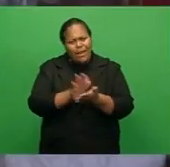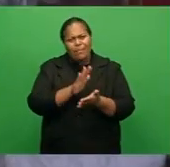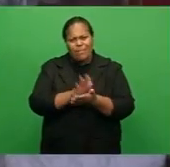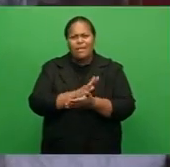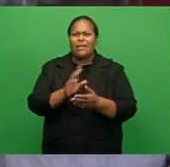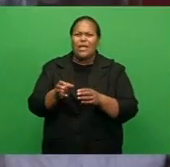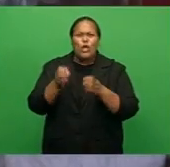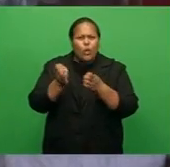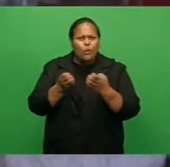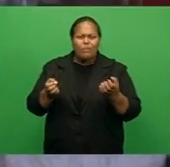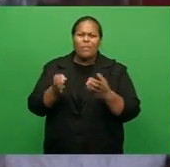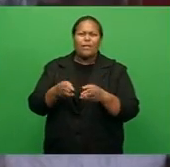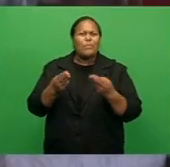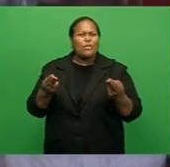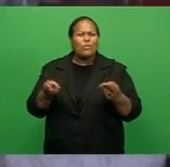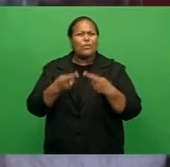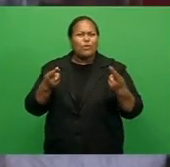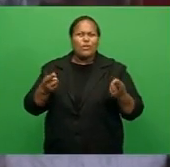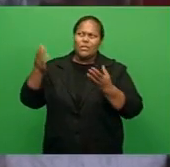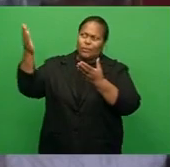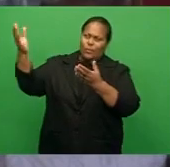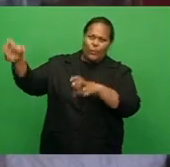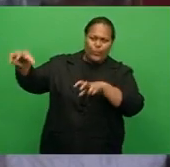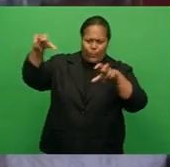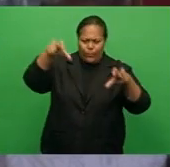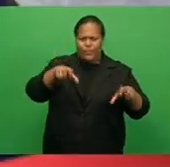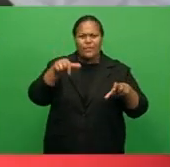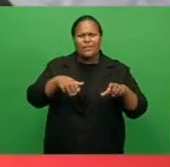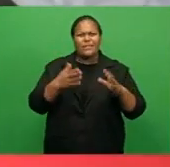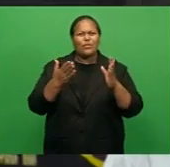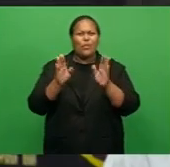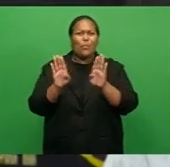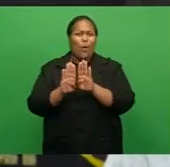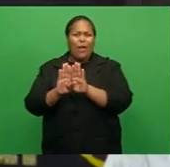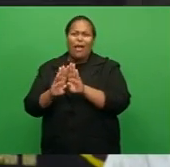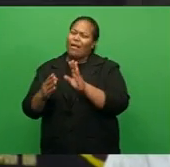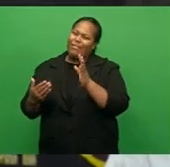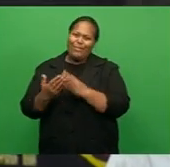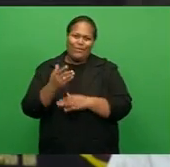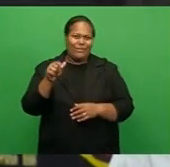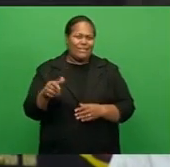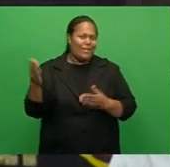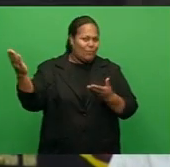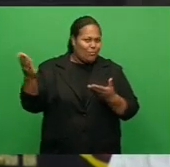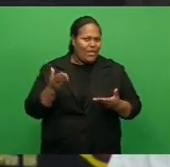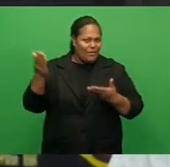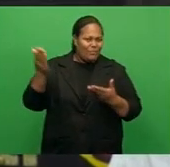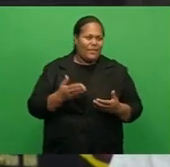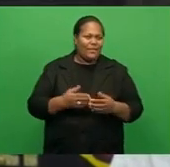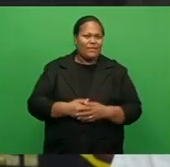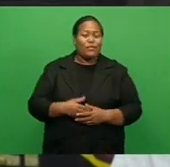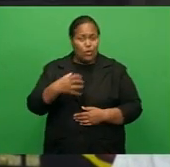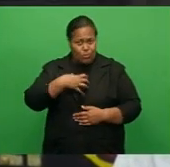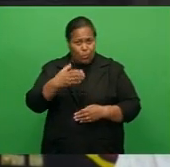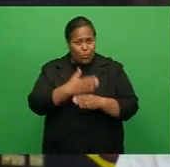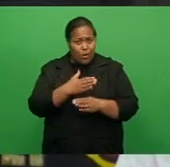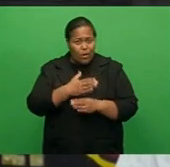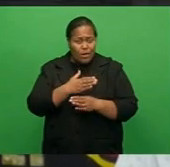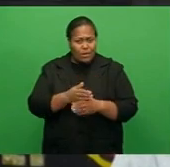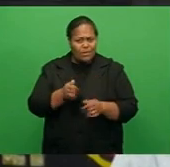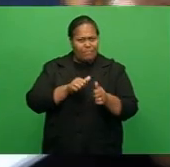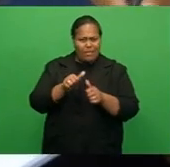says despite the slowdown, members remain optimistic and are doing what they can to get business back on track. He adds they are pleased